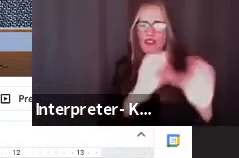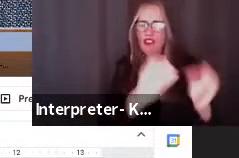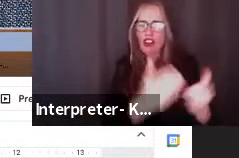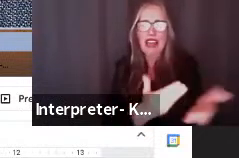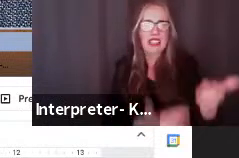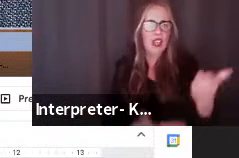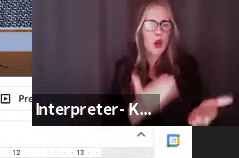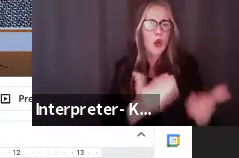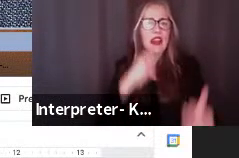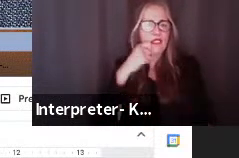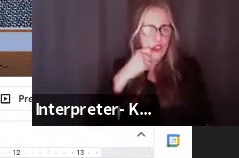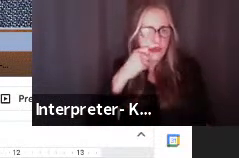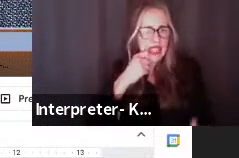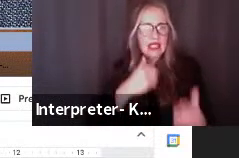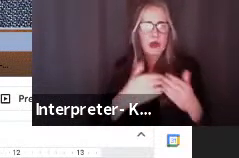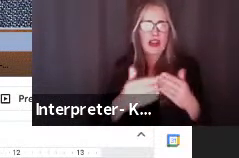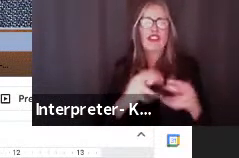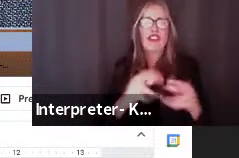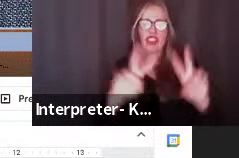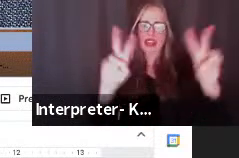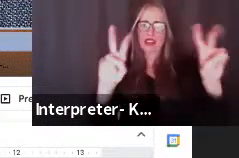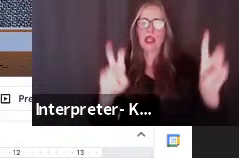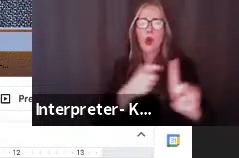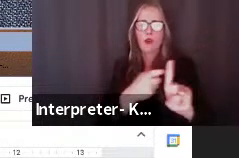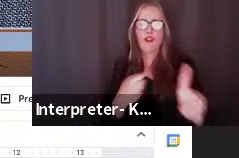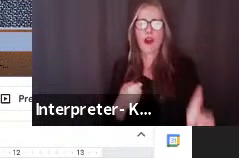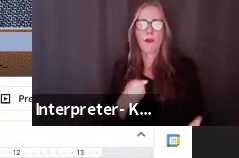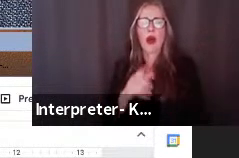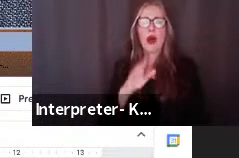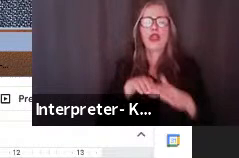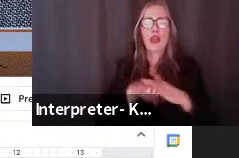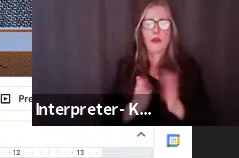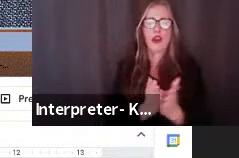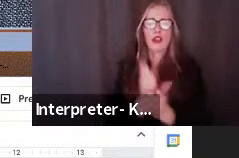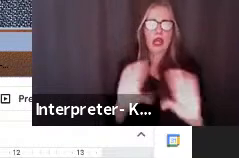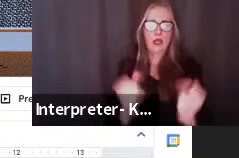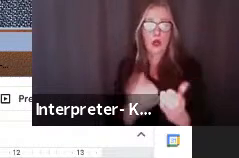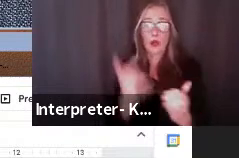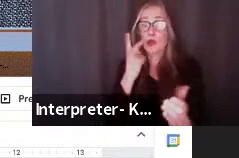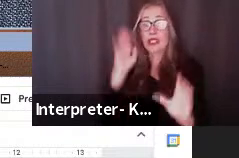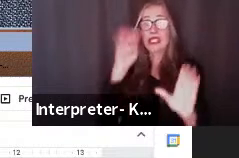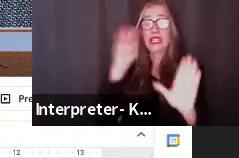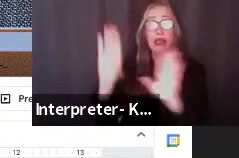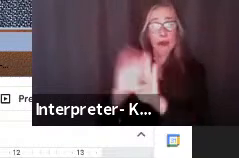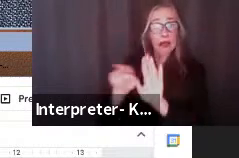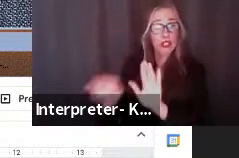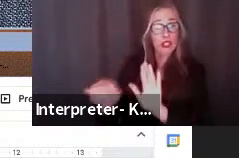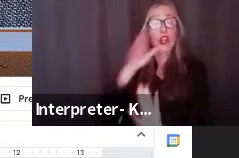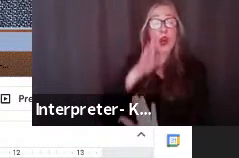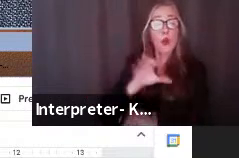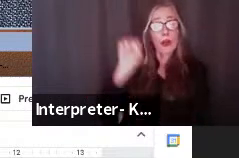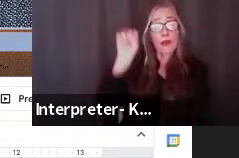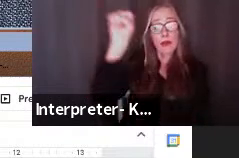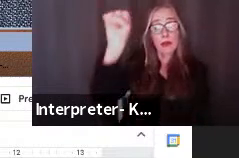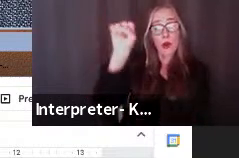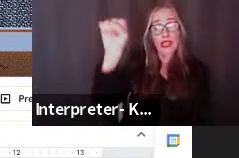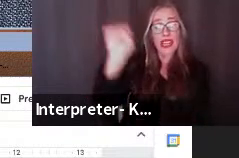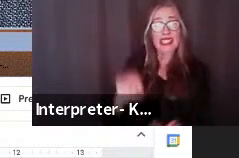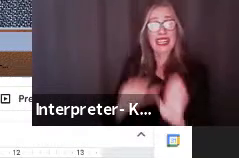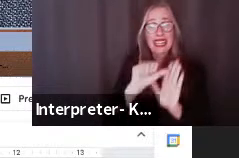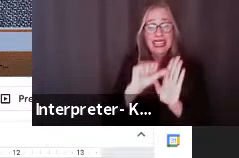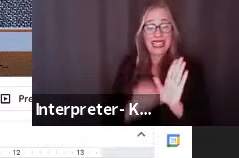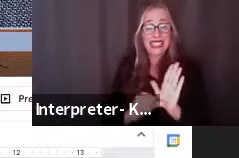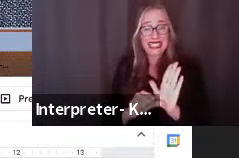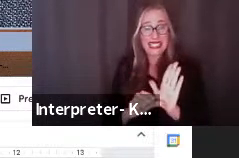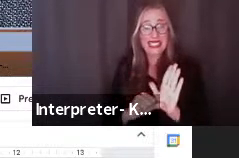a birthright group i have a picture here of um on the right of women protesting uh sterilization of mothers